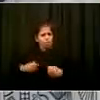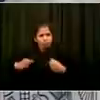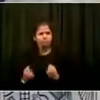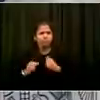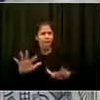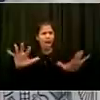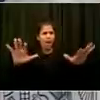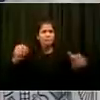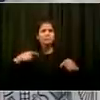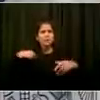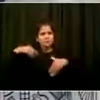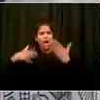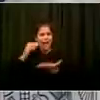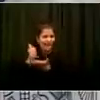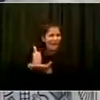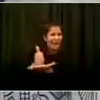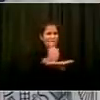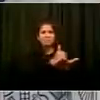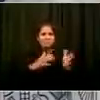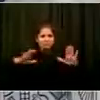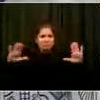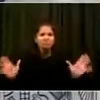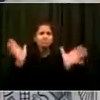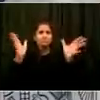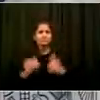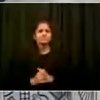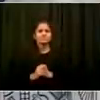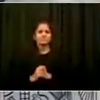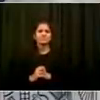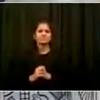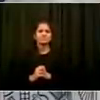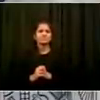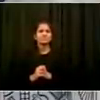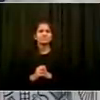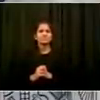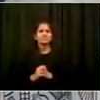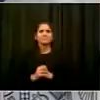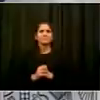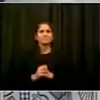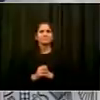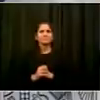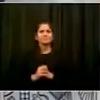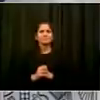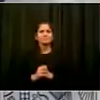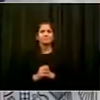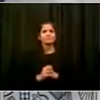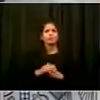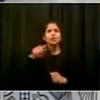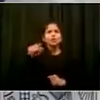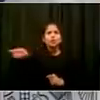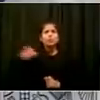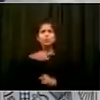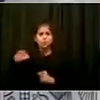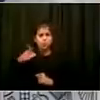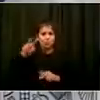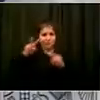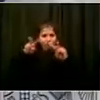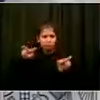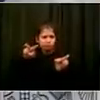And one of the things I felt as I was listening to you was you were already seeing the future. We're going through so